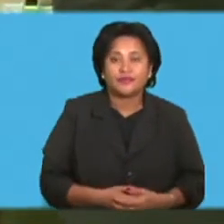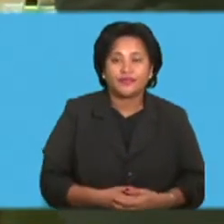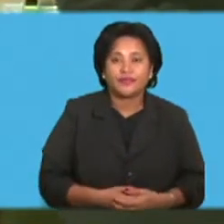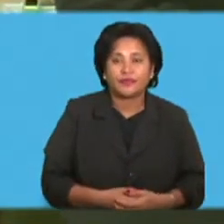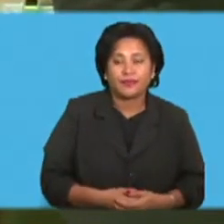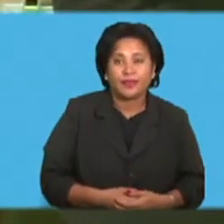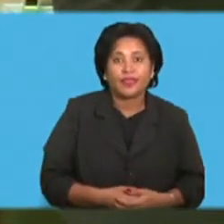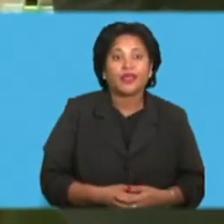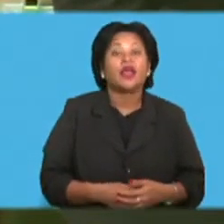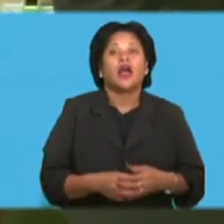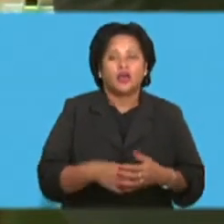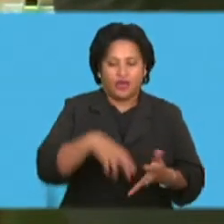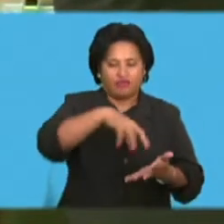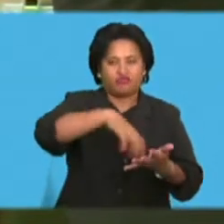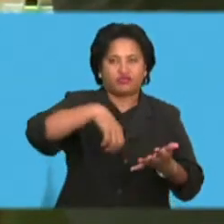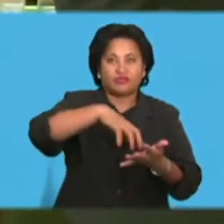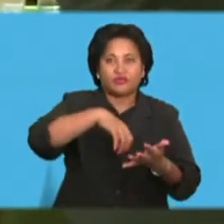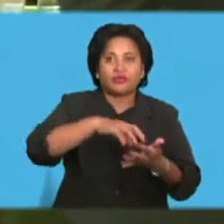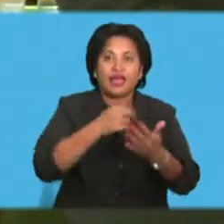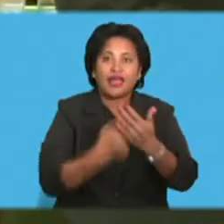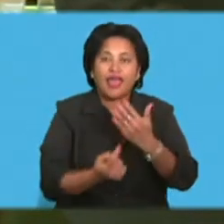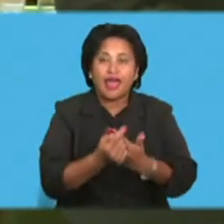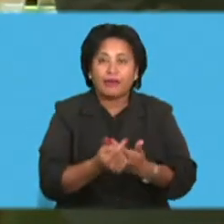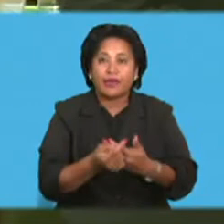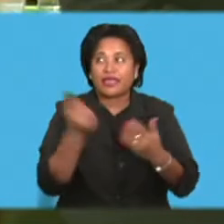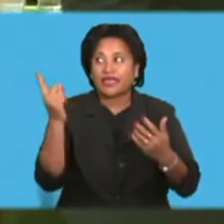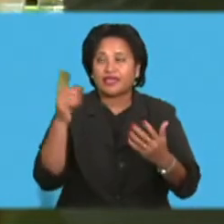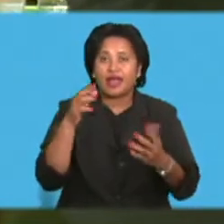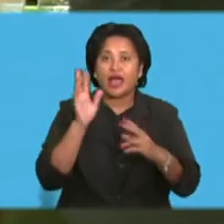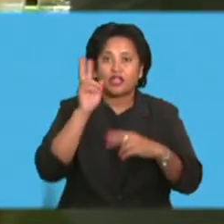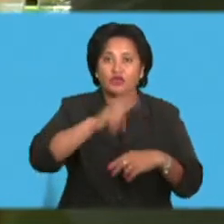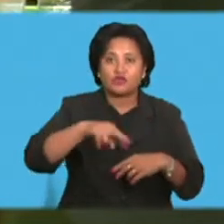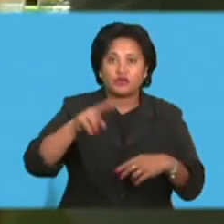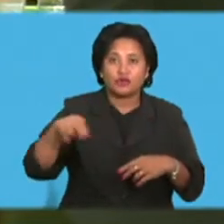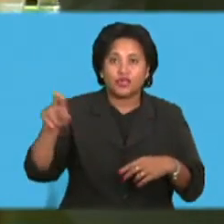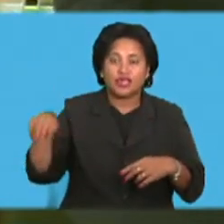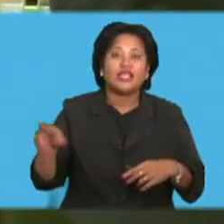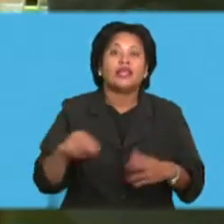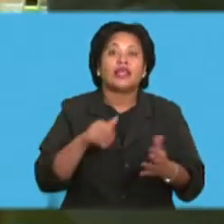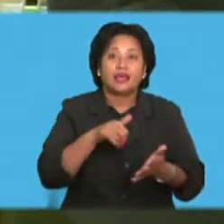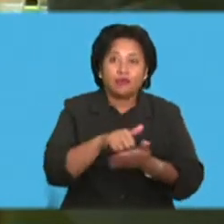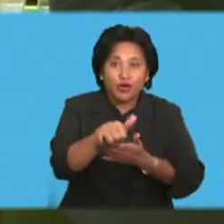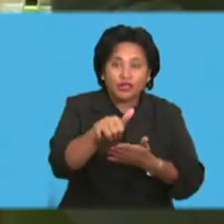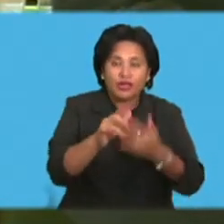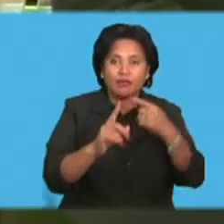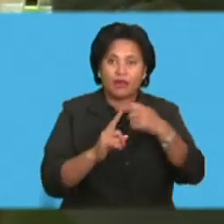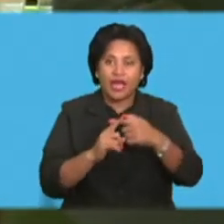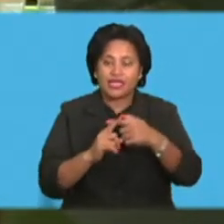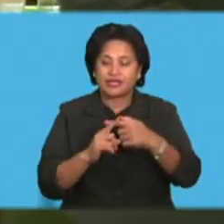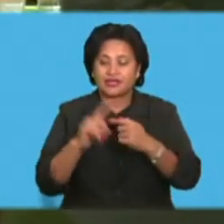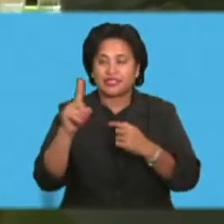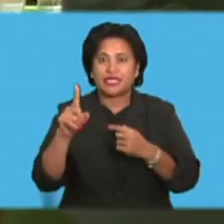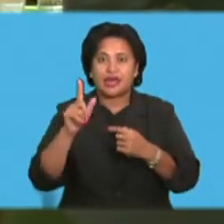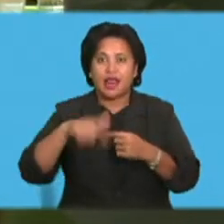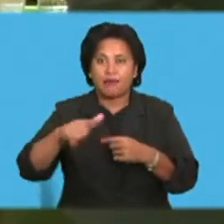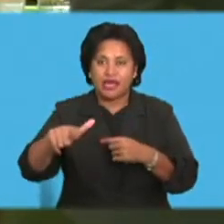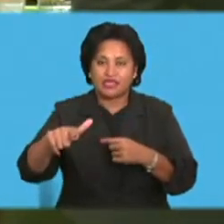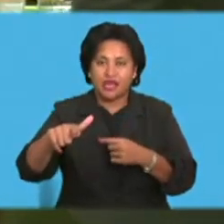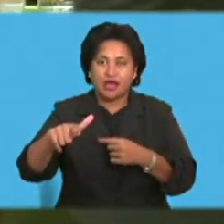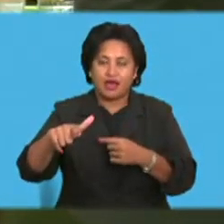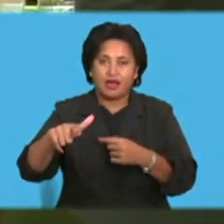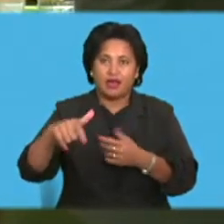one in Nasori, the Lugu depot, and one in Labasa. These dredges are